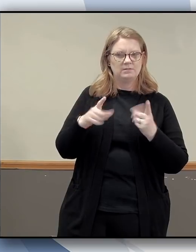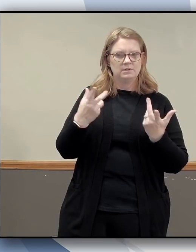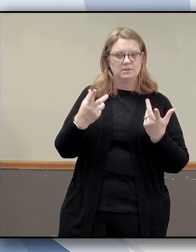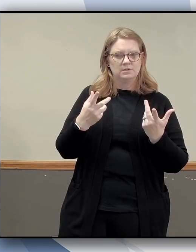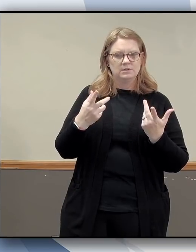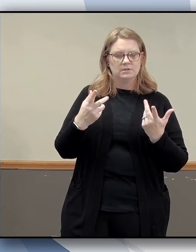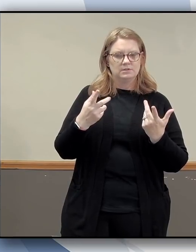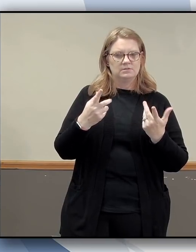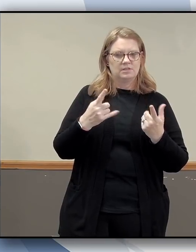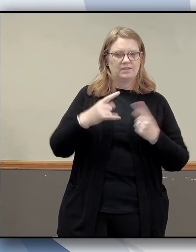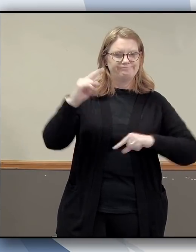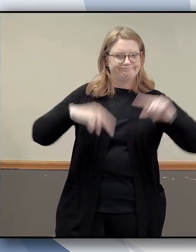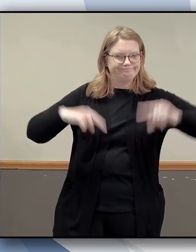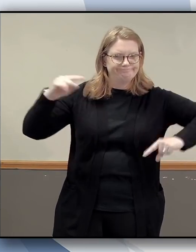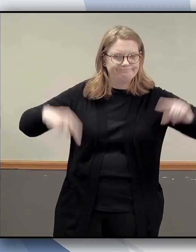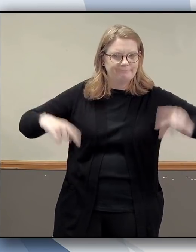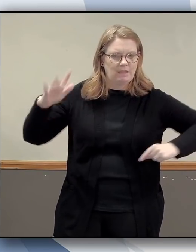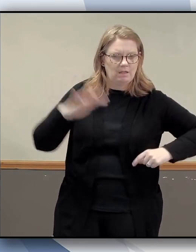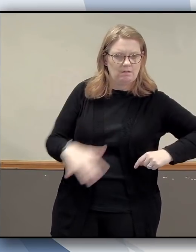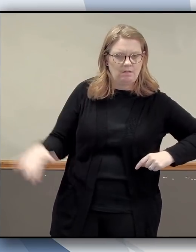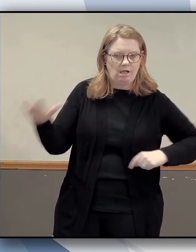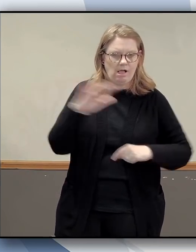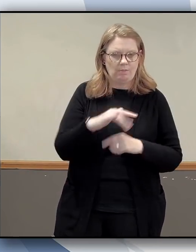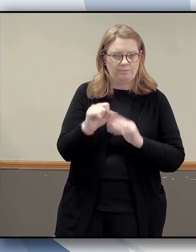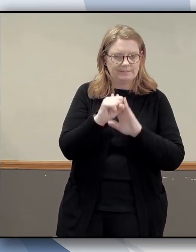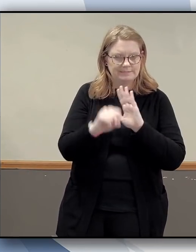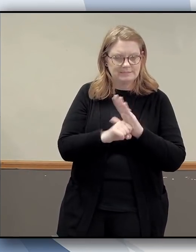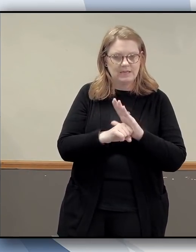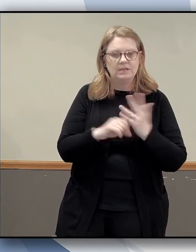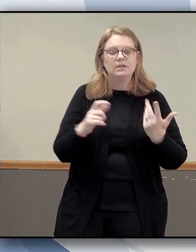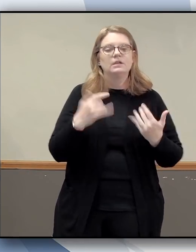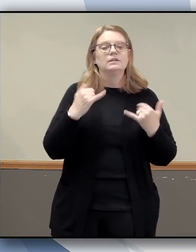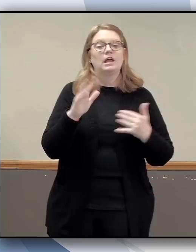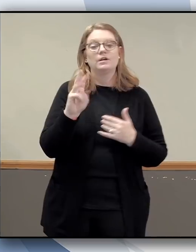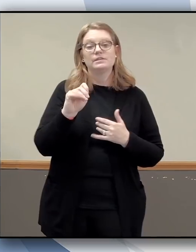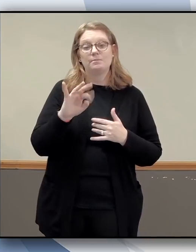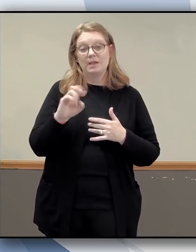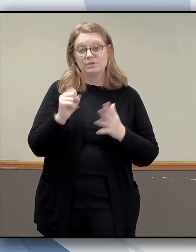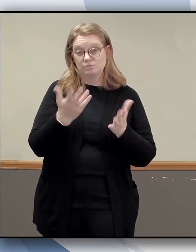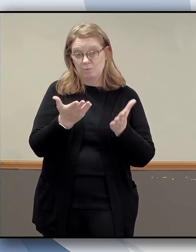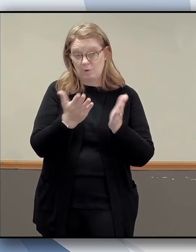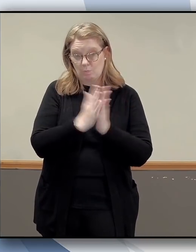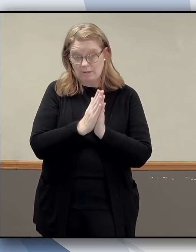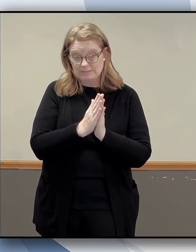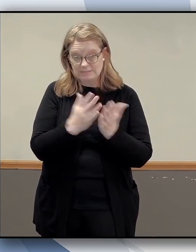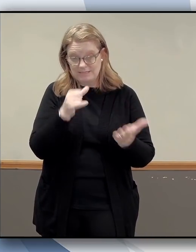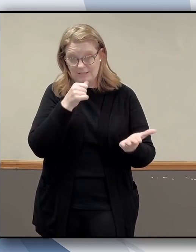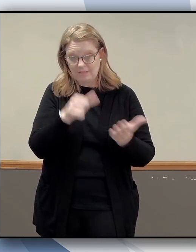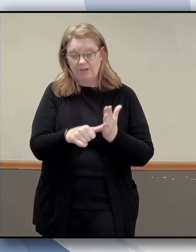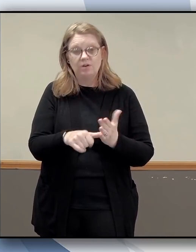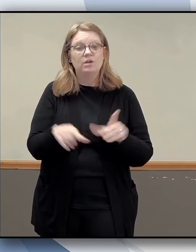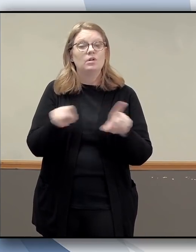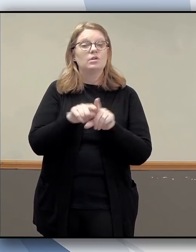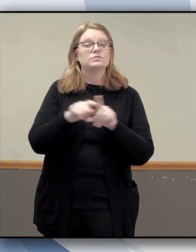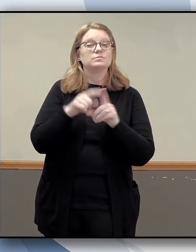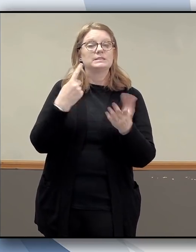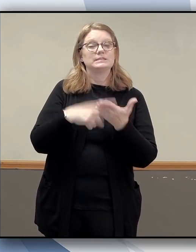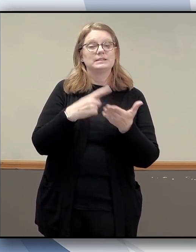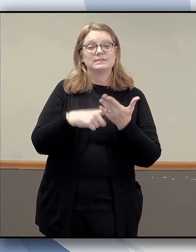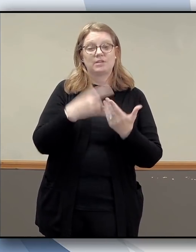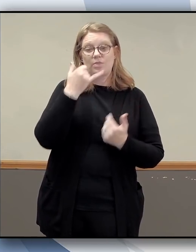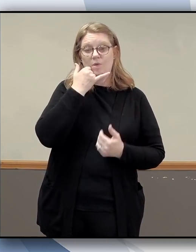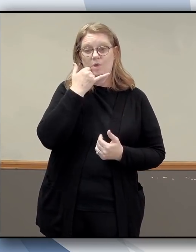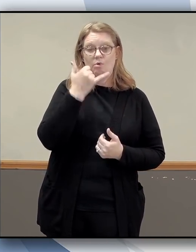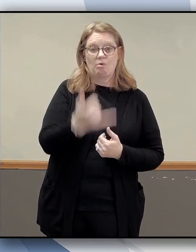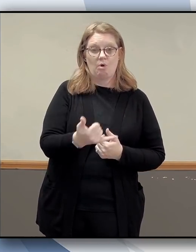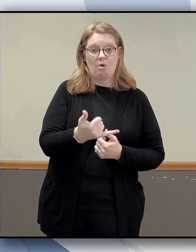So, and again, as the mayors requested in the letter that they sent, and as we talked about on the call this morning, we